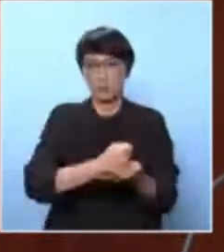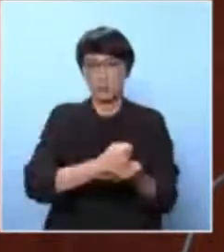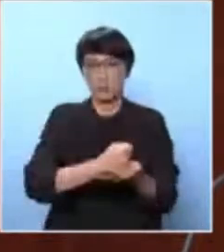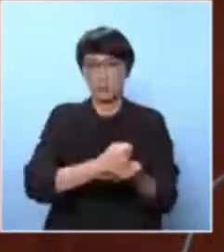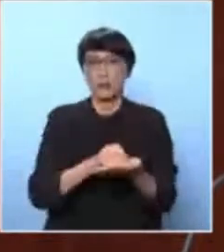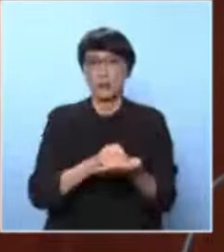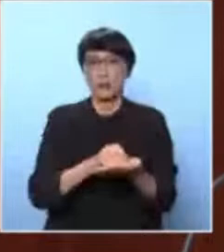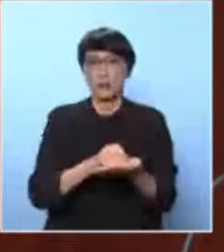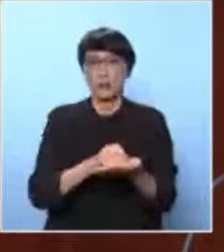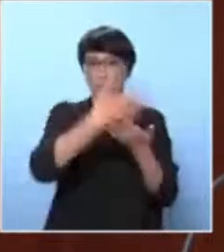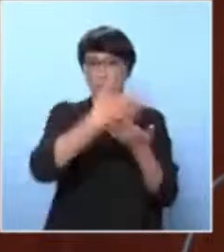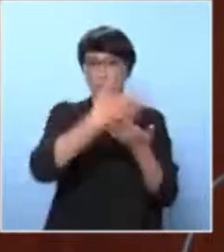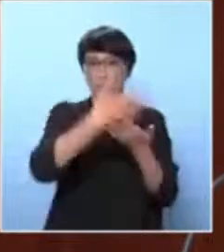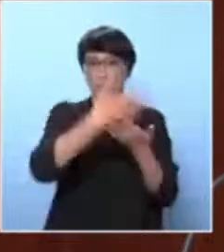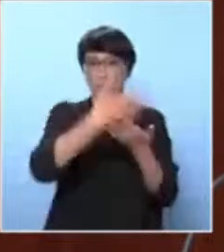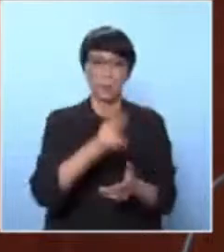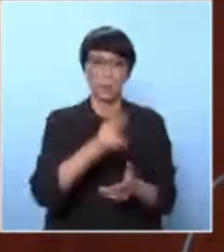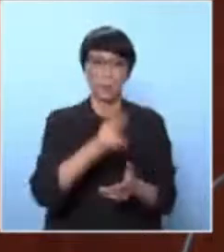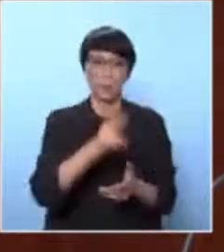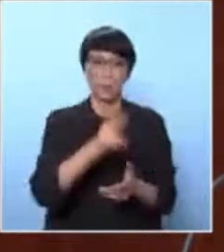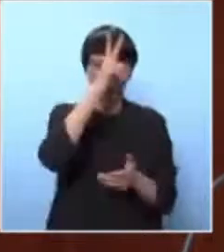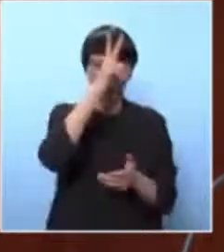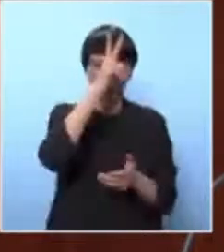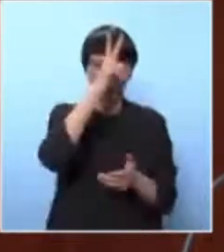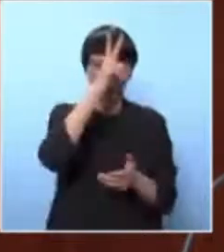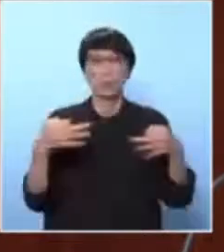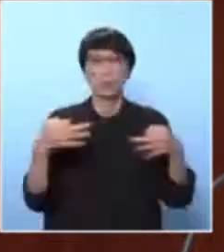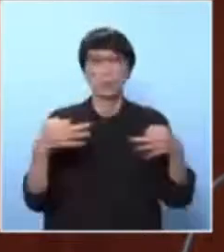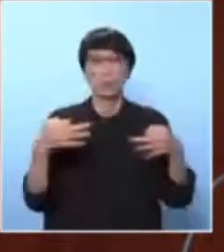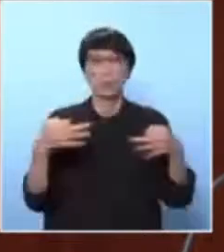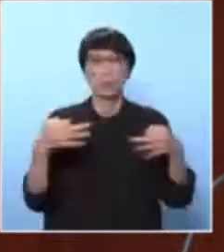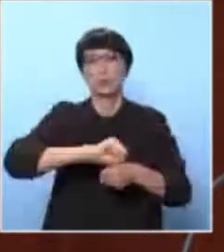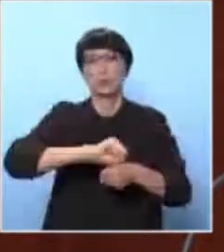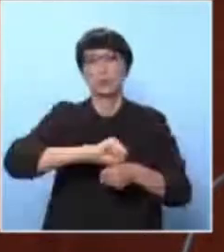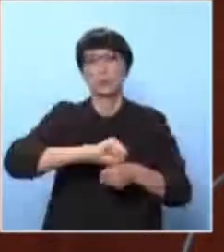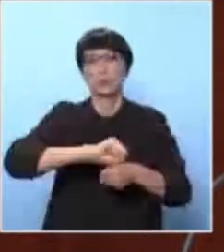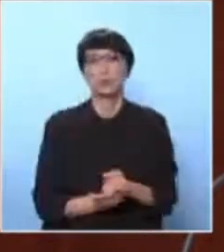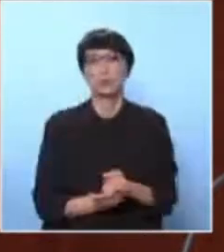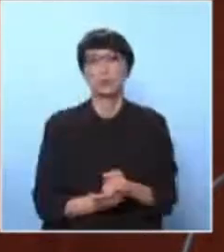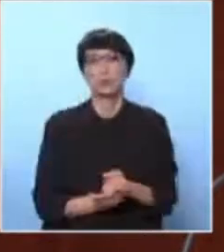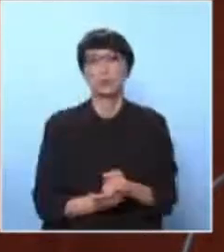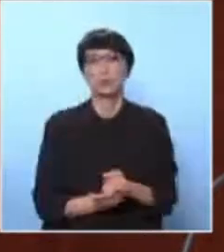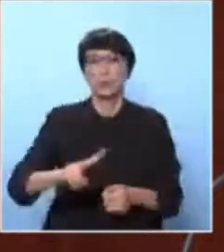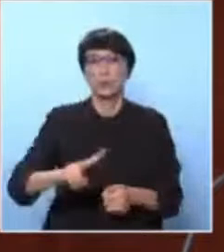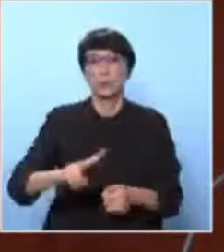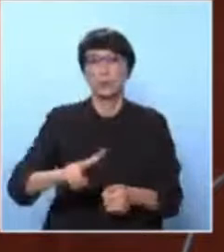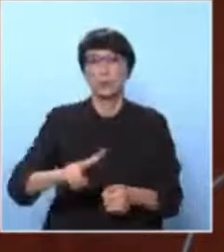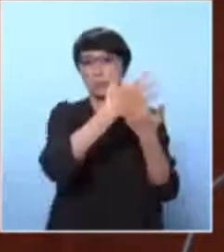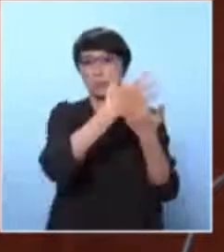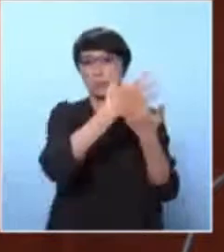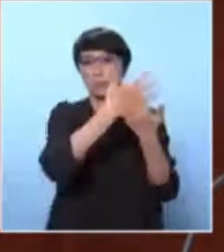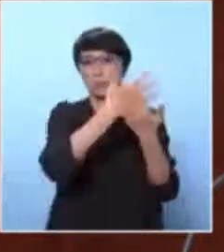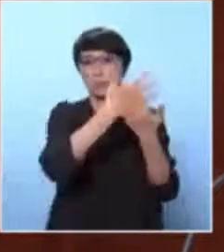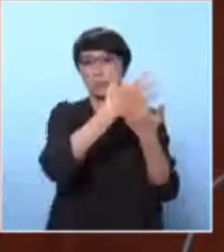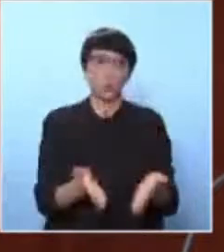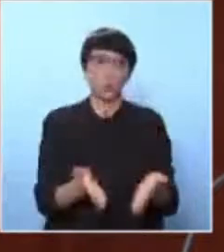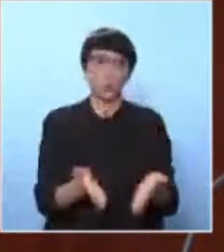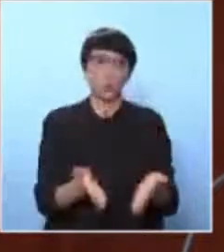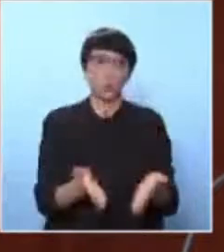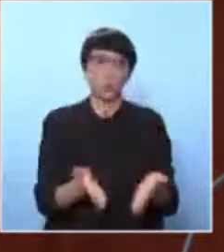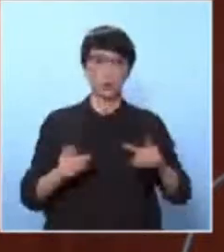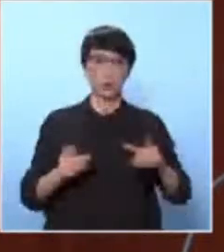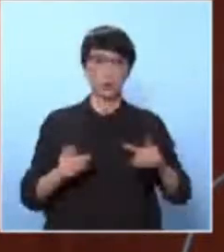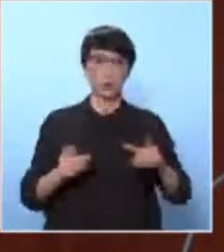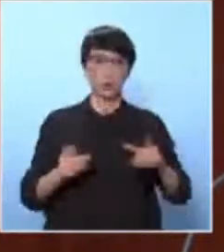mediation profession, incorporating standard mediation clauses in government contracts, and encouraging private organizations